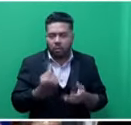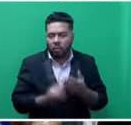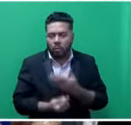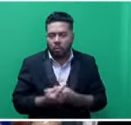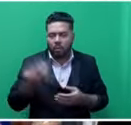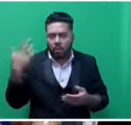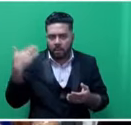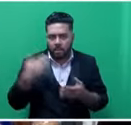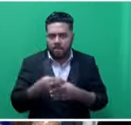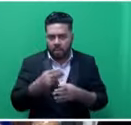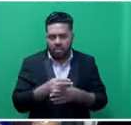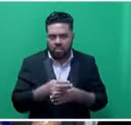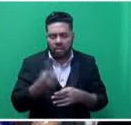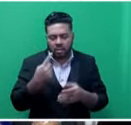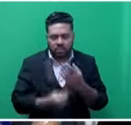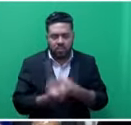over a month in Fiji.